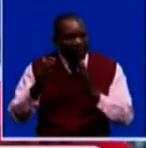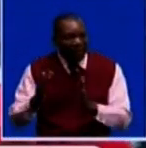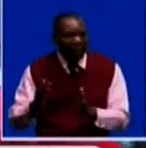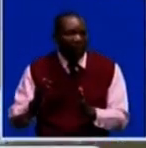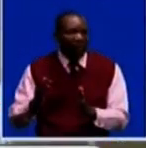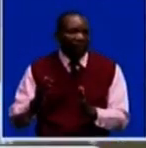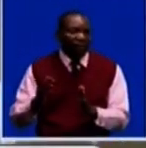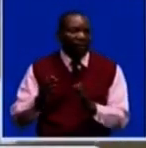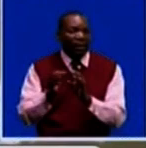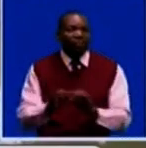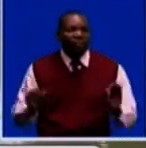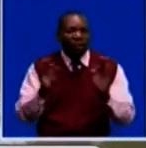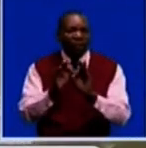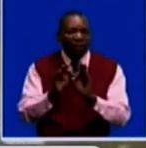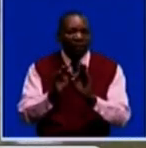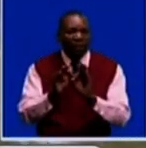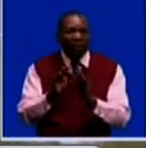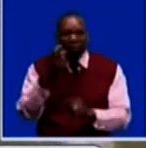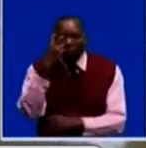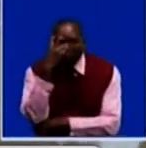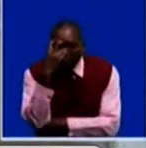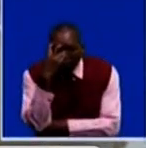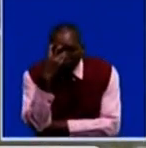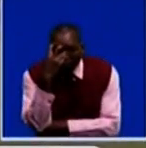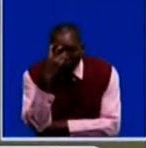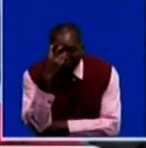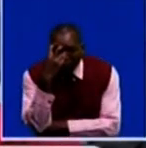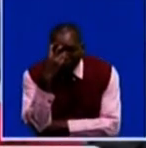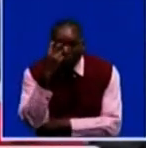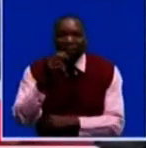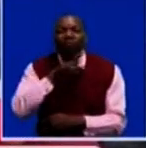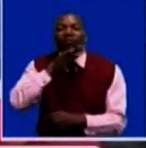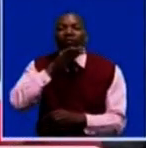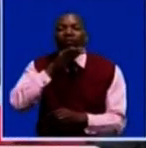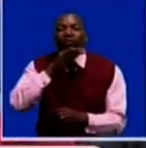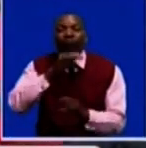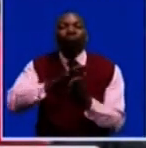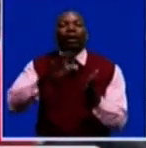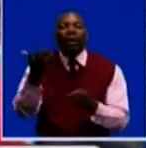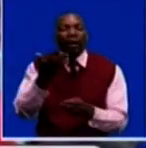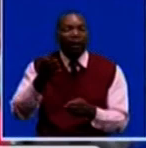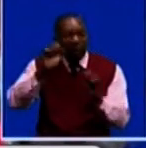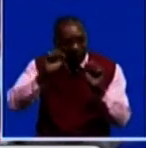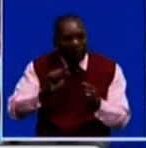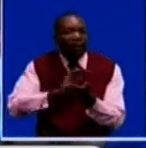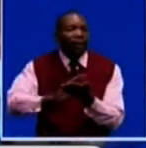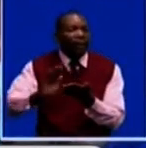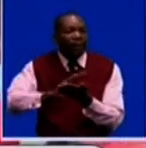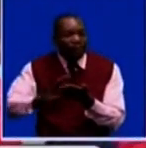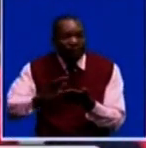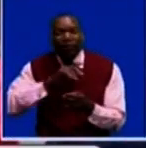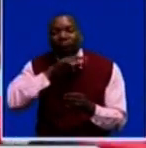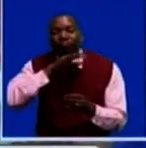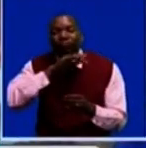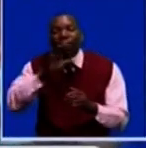that it's important that they don't wait for the dirt to accumulate, but be able to clean and be able to throw it in